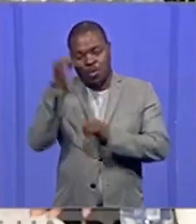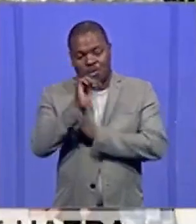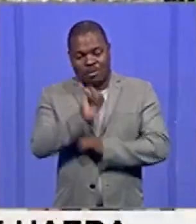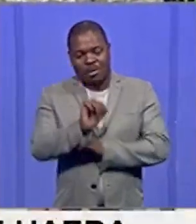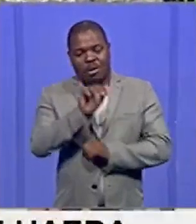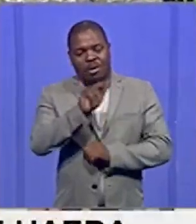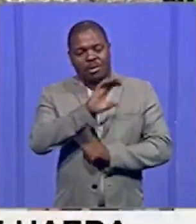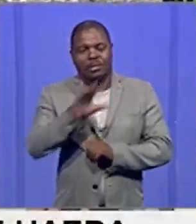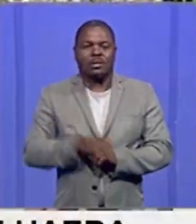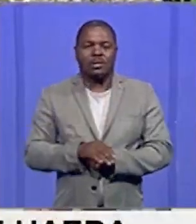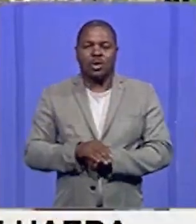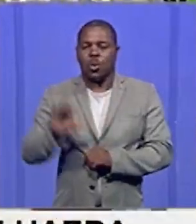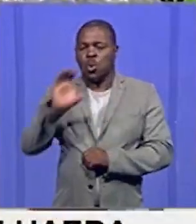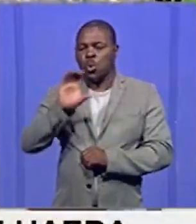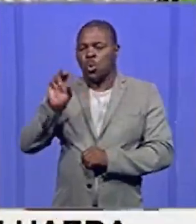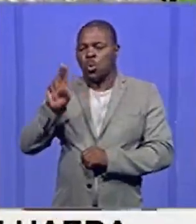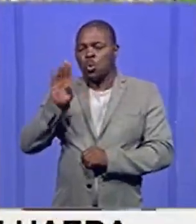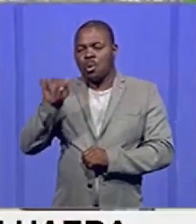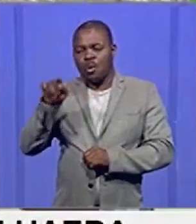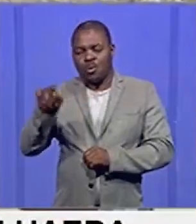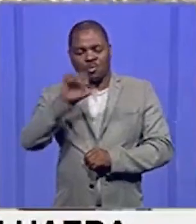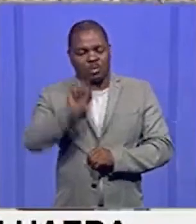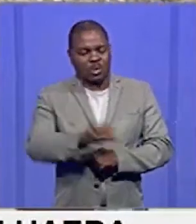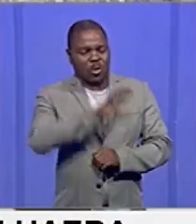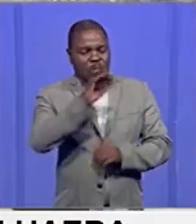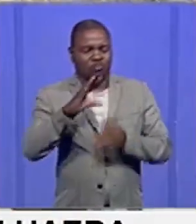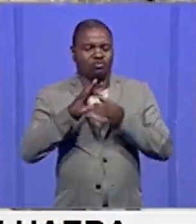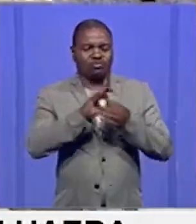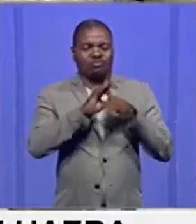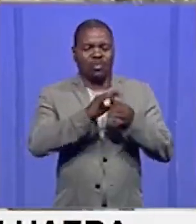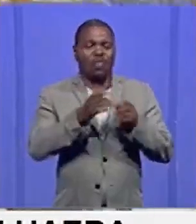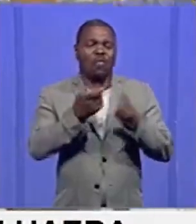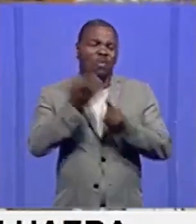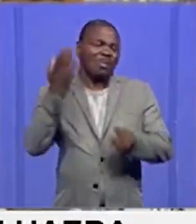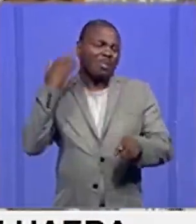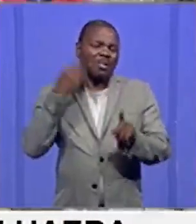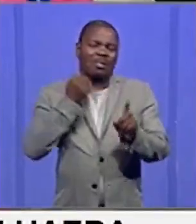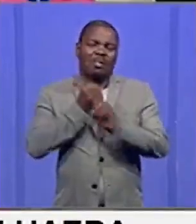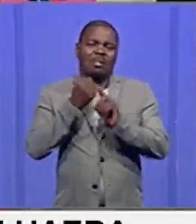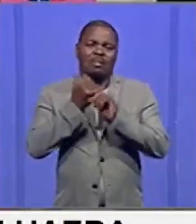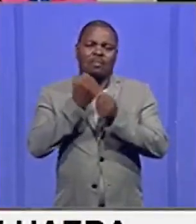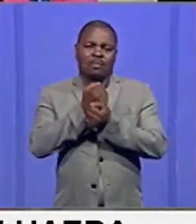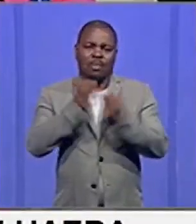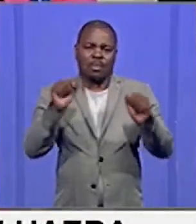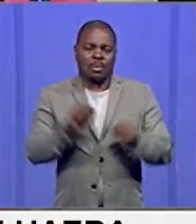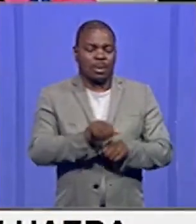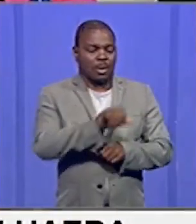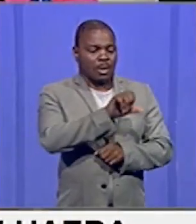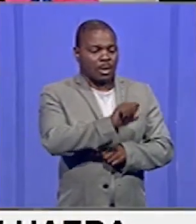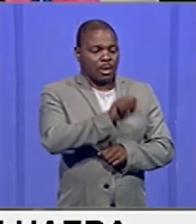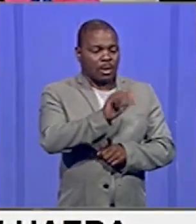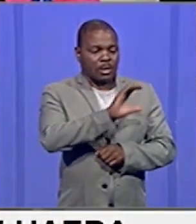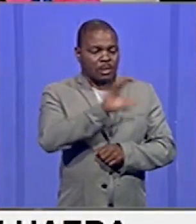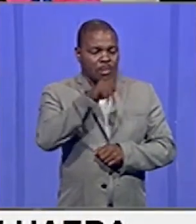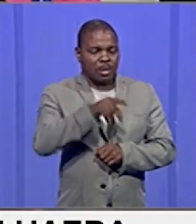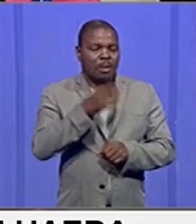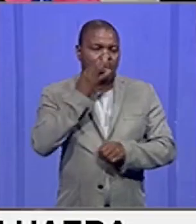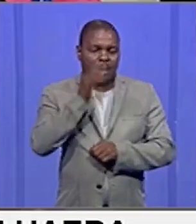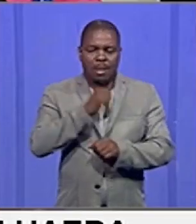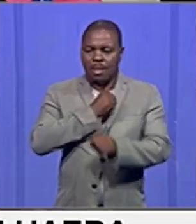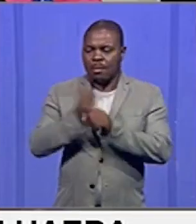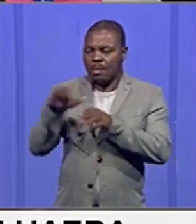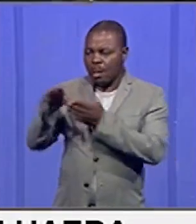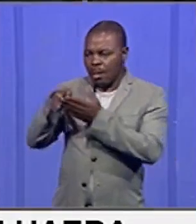Cuba ke motswalle wa kgale wa Afrika Borwa ho tloha nakong ya ntwa ya tokoloho. SACP e re Afrika Borwa ha ya ithuta ka ho phethahala ho tswa ho